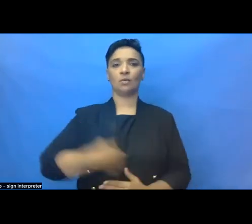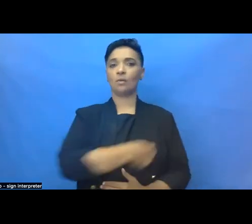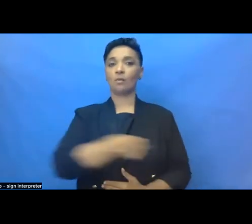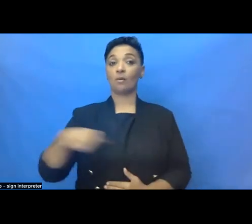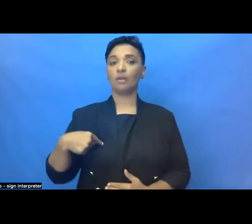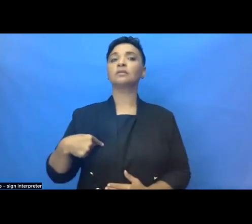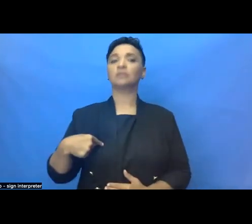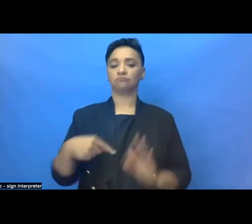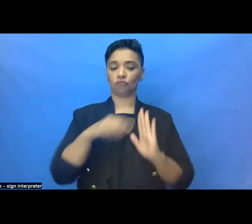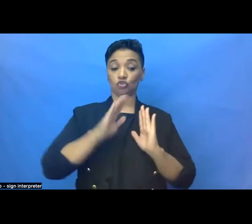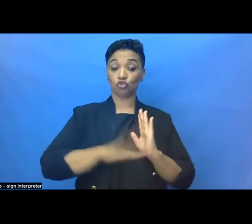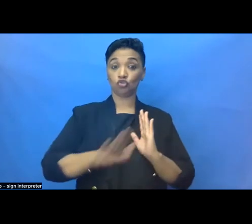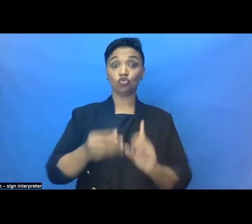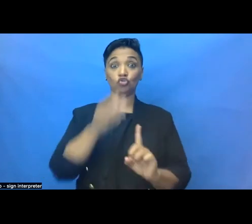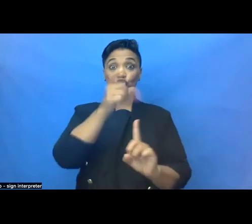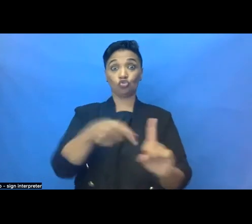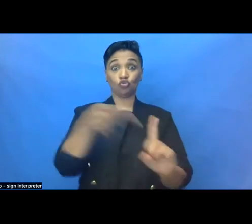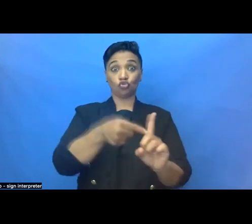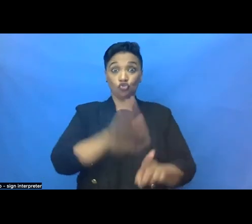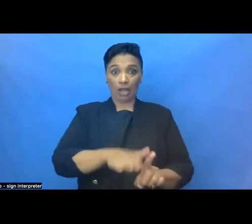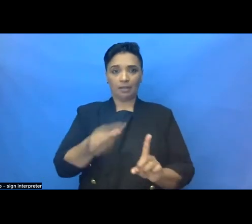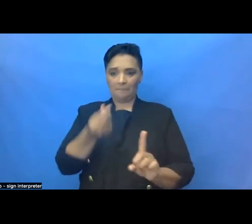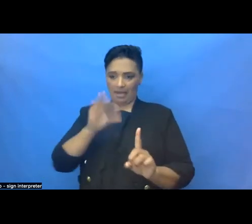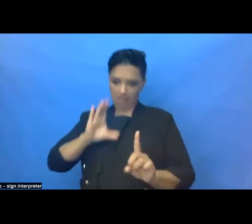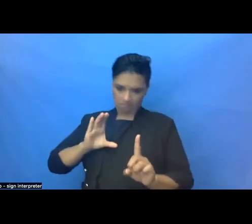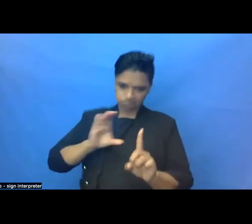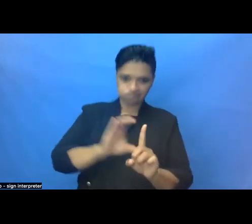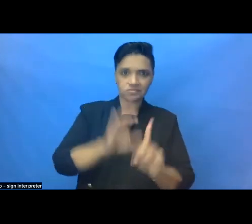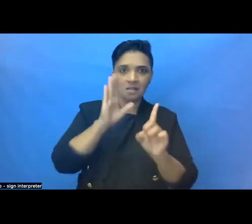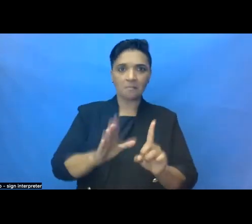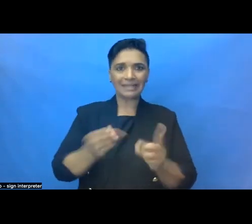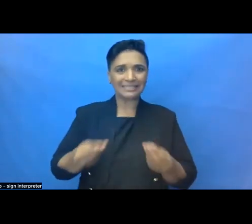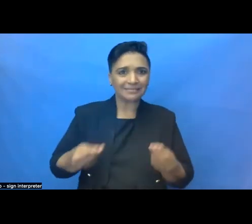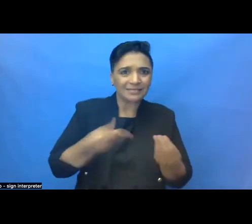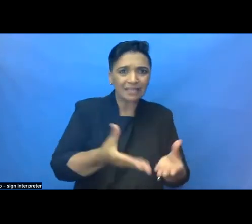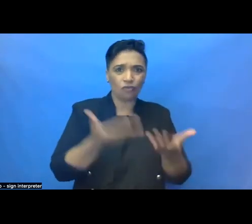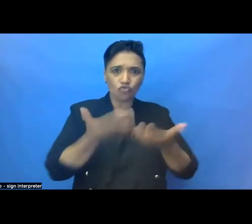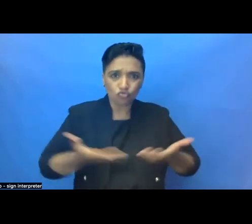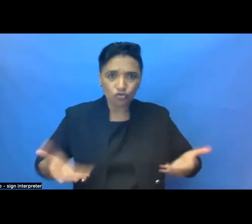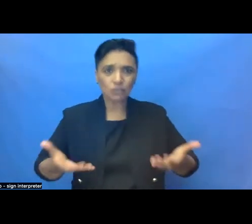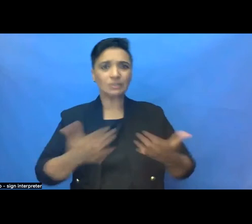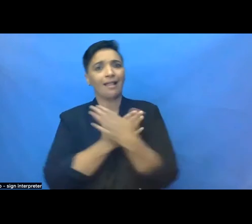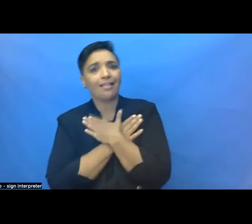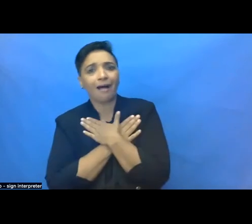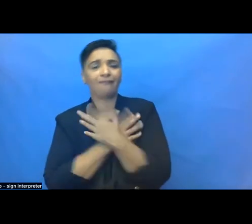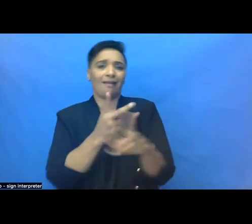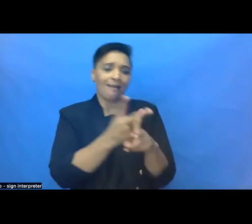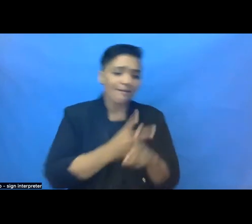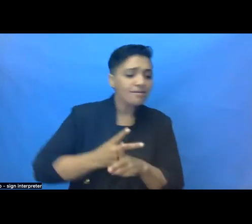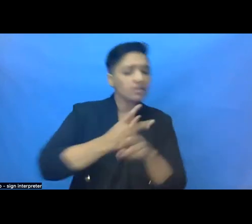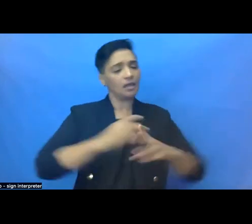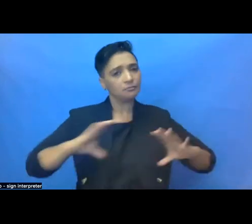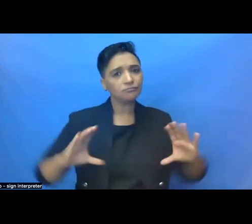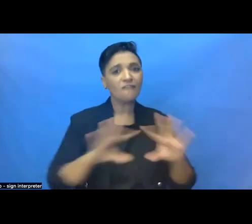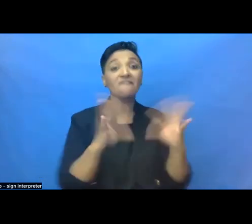follows the child. Give the children what they need right now. Get them stimulus, get them attention, get them some loving care, and get them into a